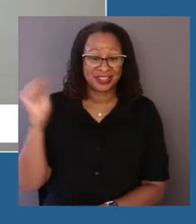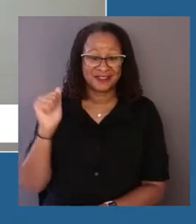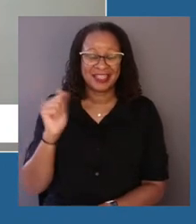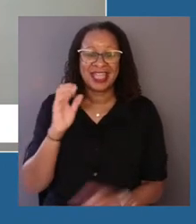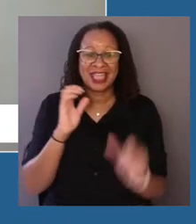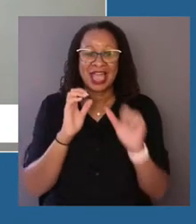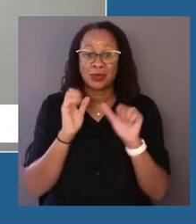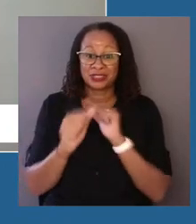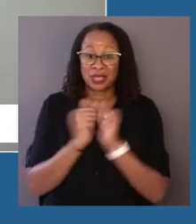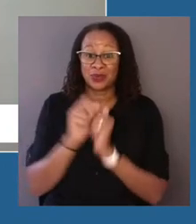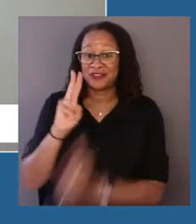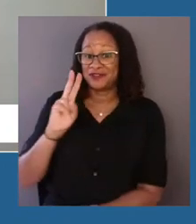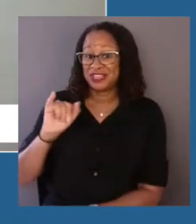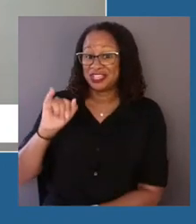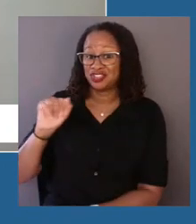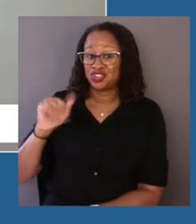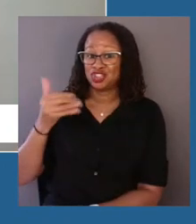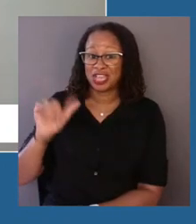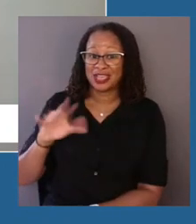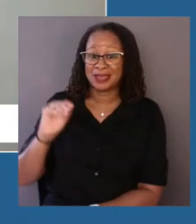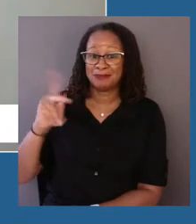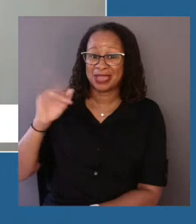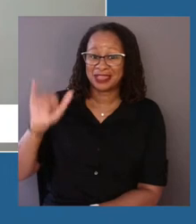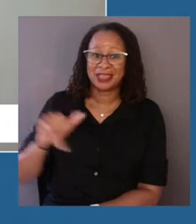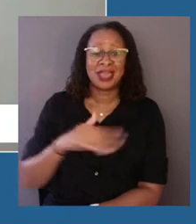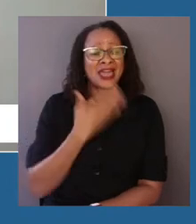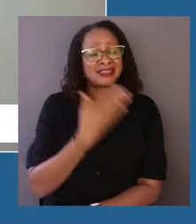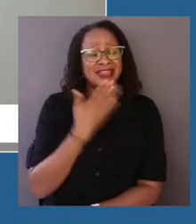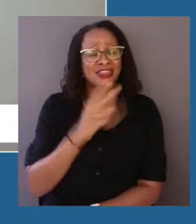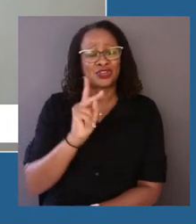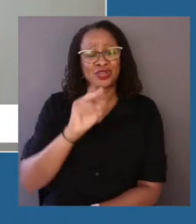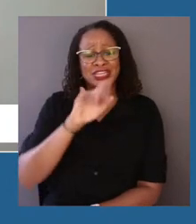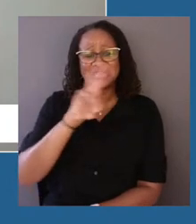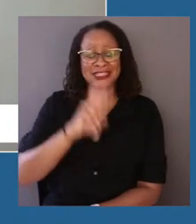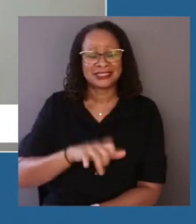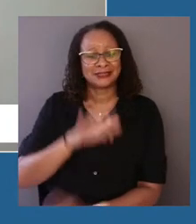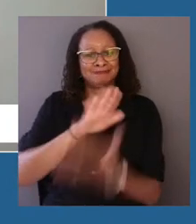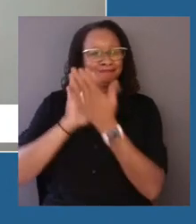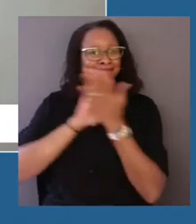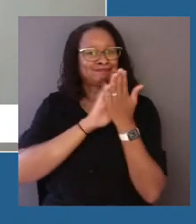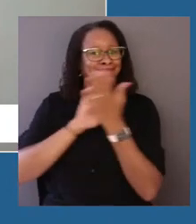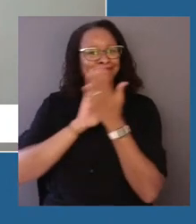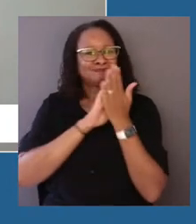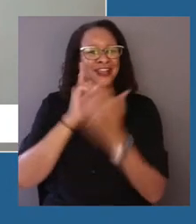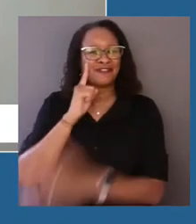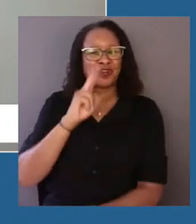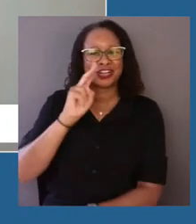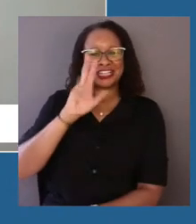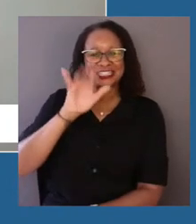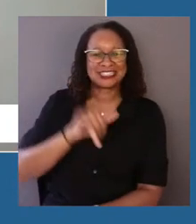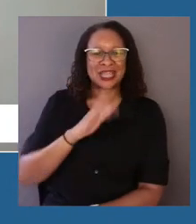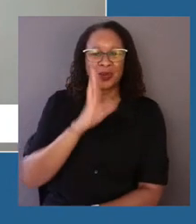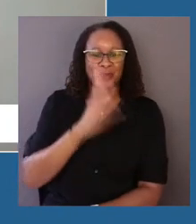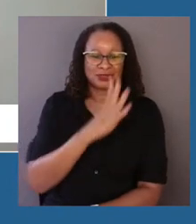Peggy, and thank you so much, Kizzy, and ask everyone at home to give Kizzy a resounding round of applause. We will talk